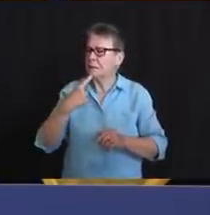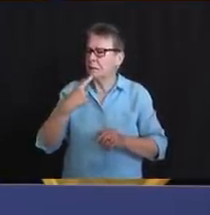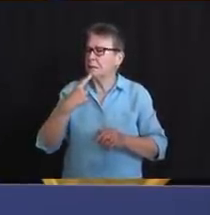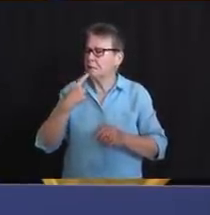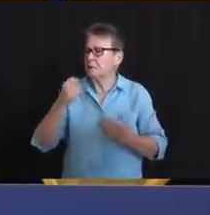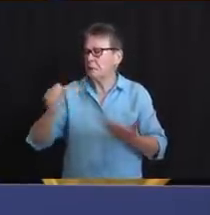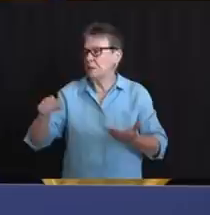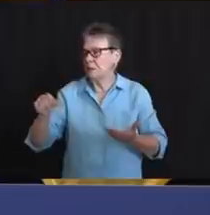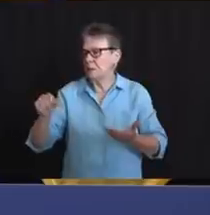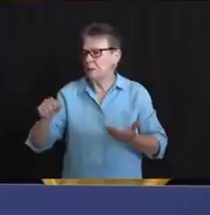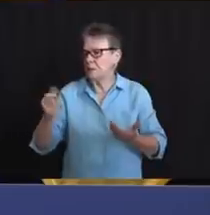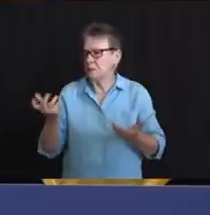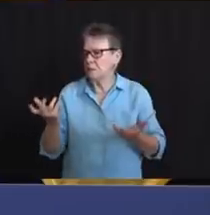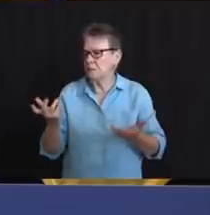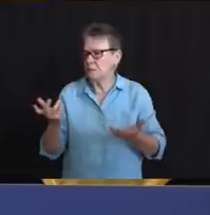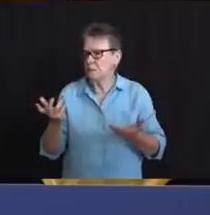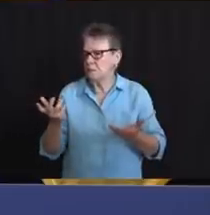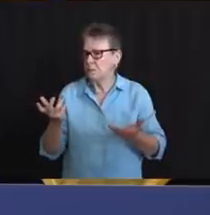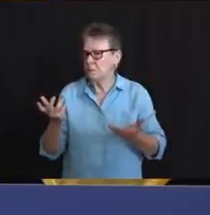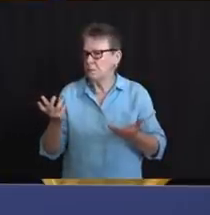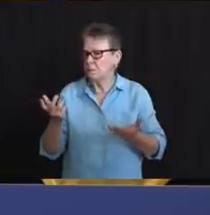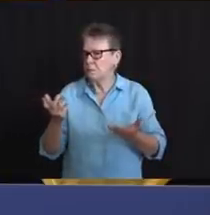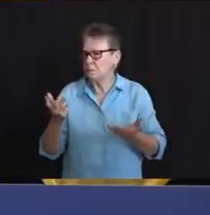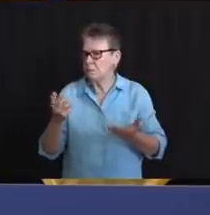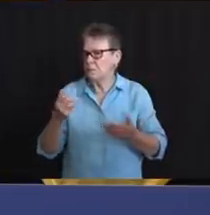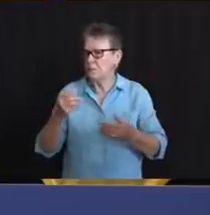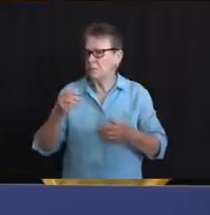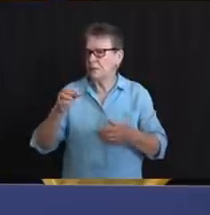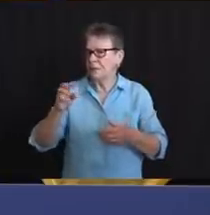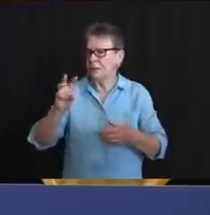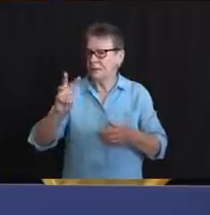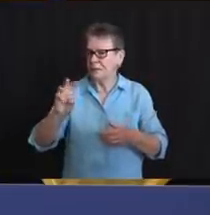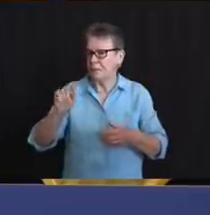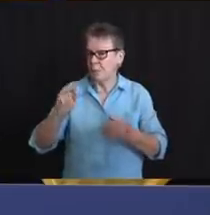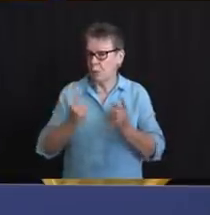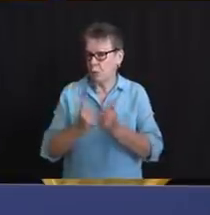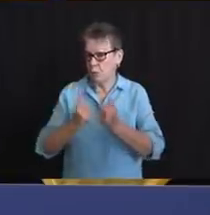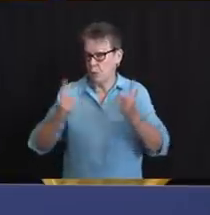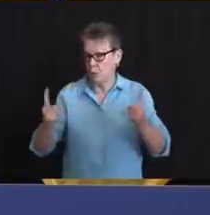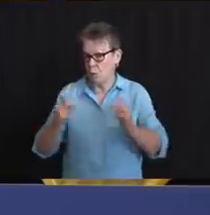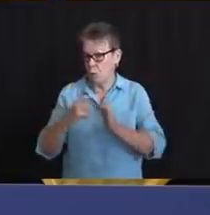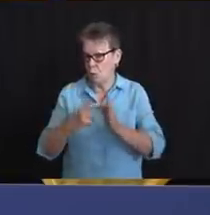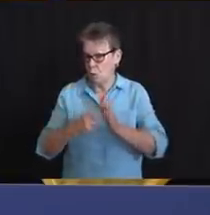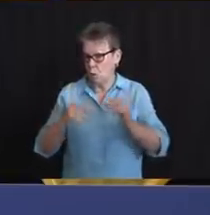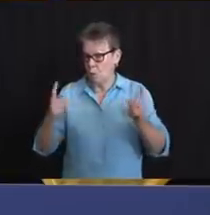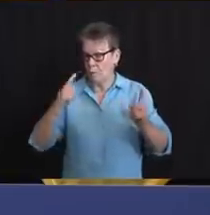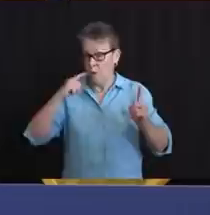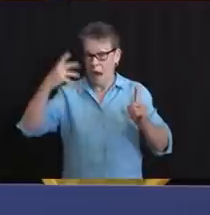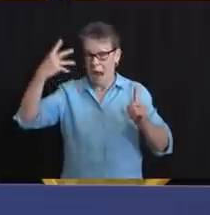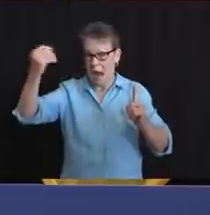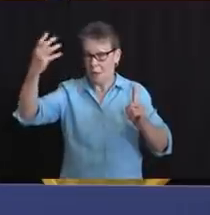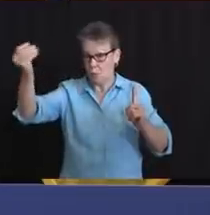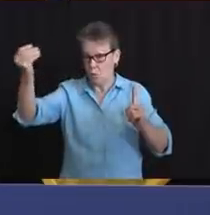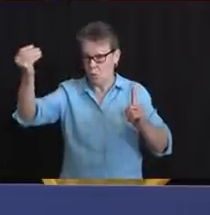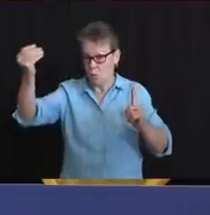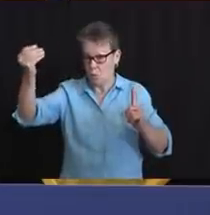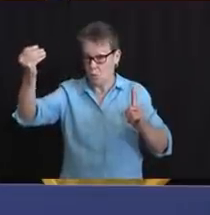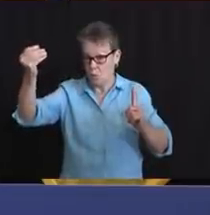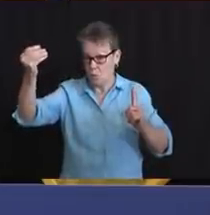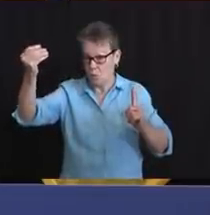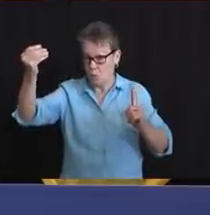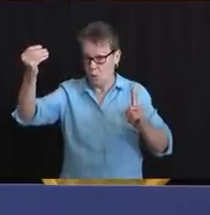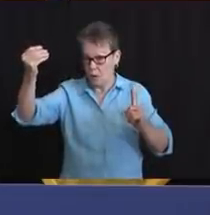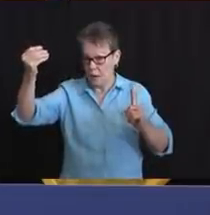earlier, is this, the 6-foot rule is the rule right now in an outdoor venue that is the cap on